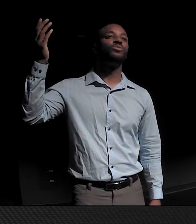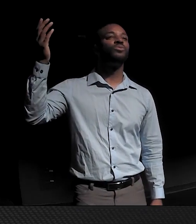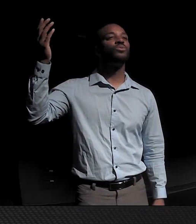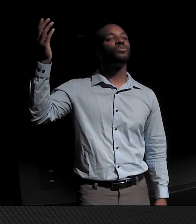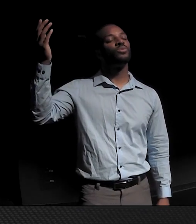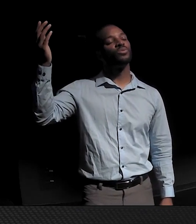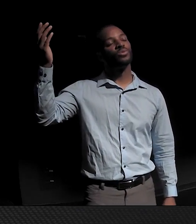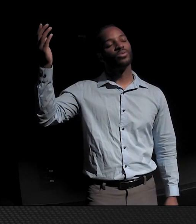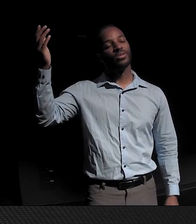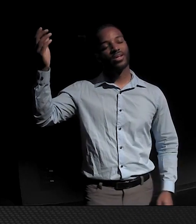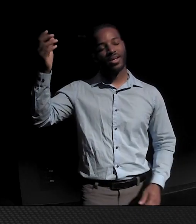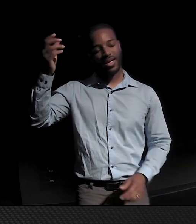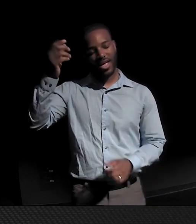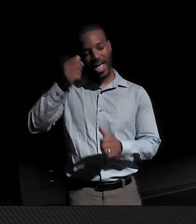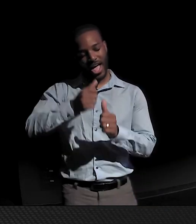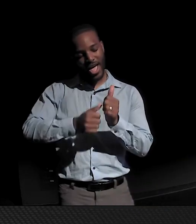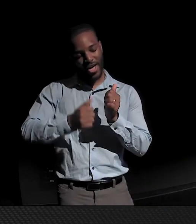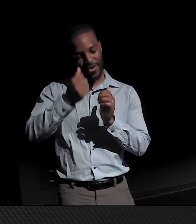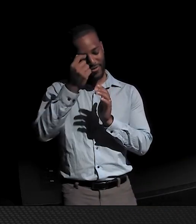need you.